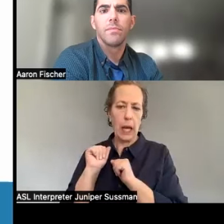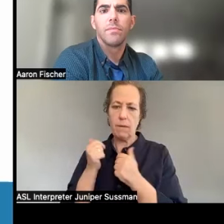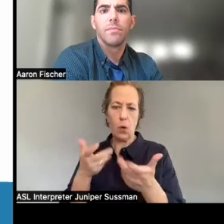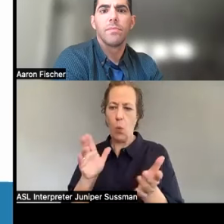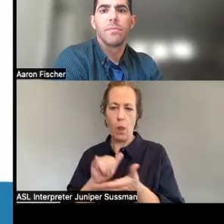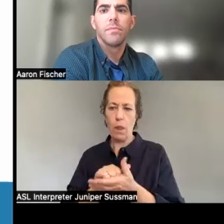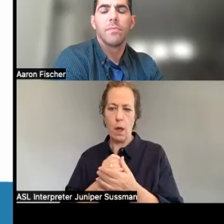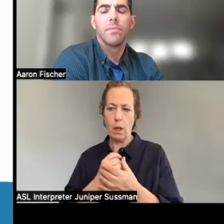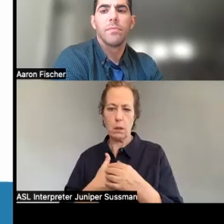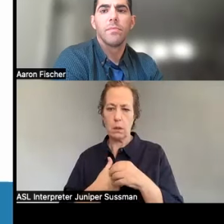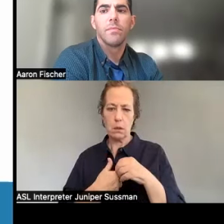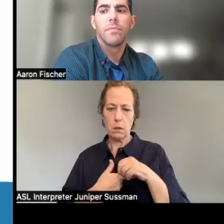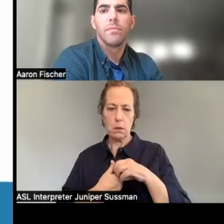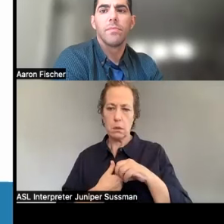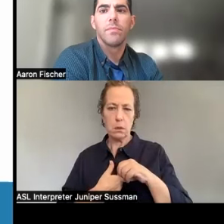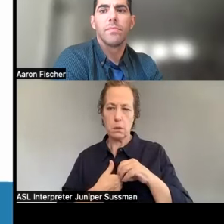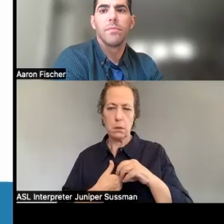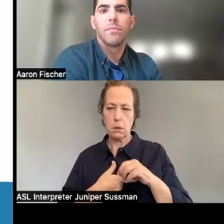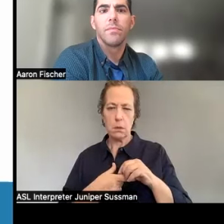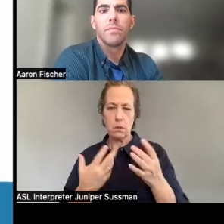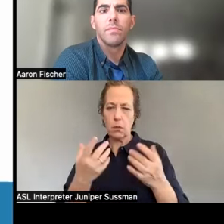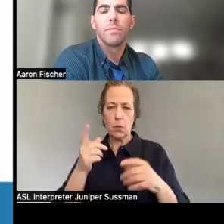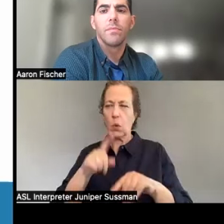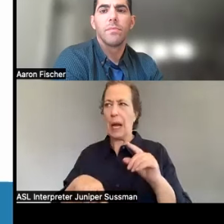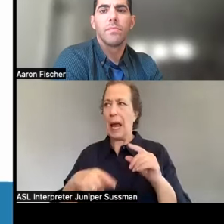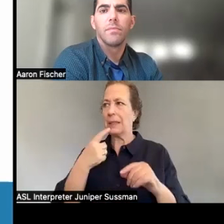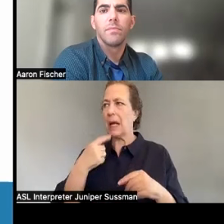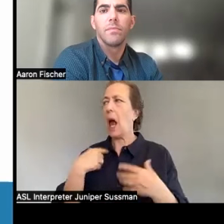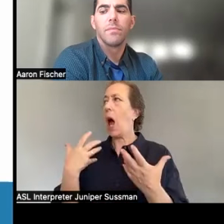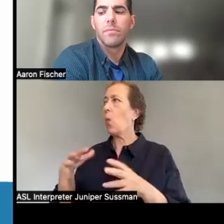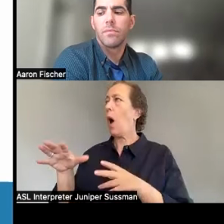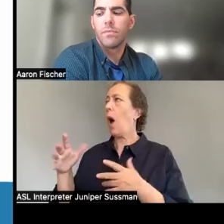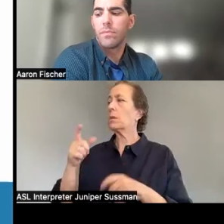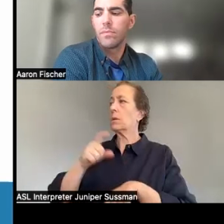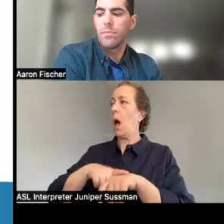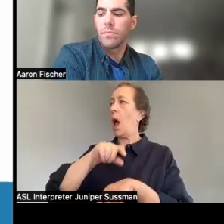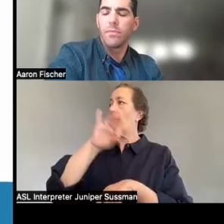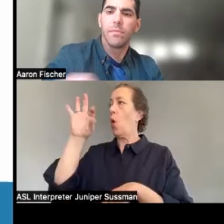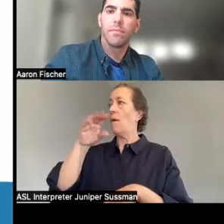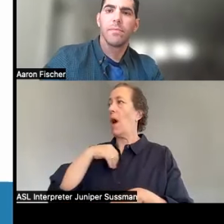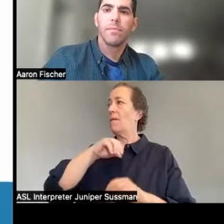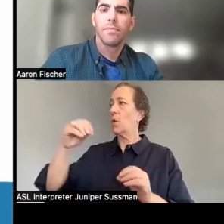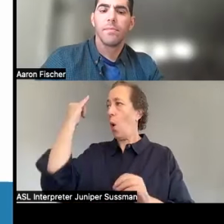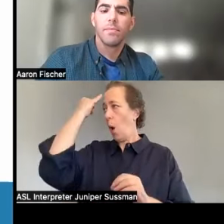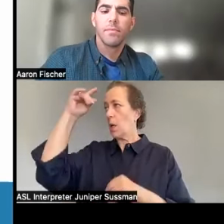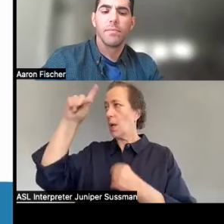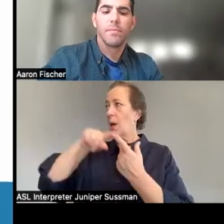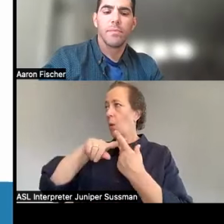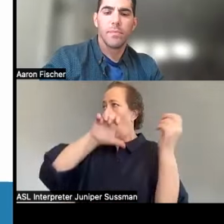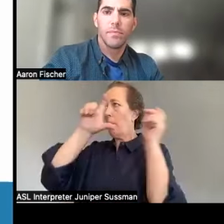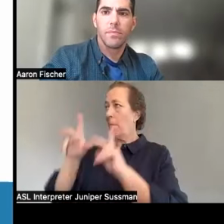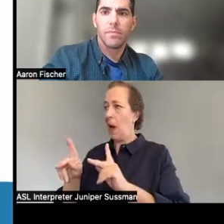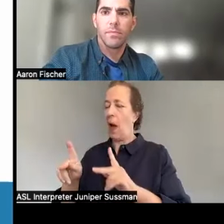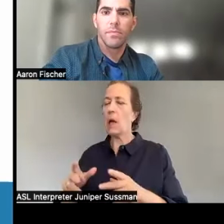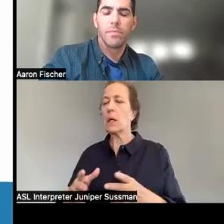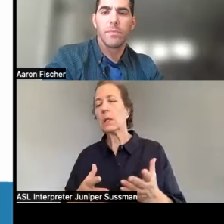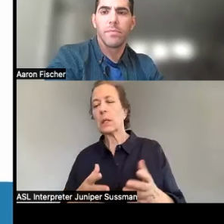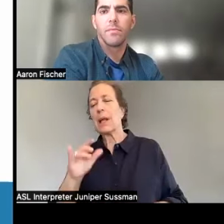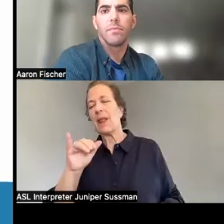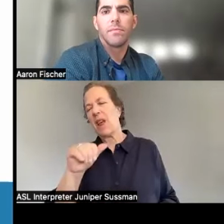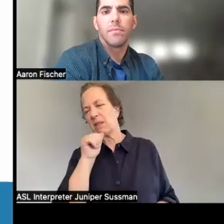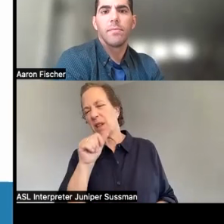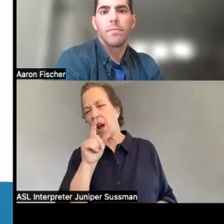I need time away from work. I have no idea when or if I'll be coming back. That does not sound like a reasonable